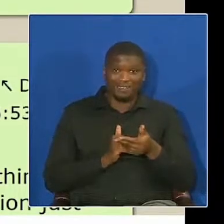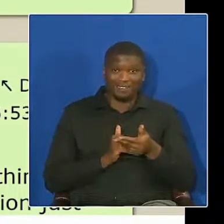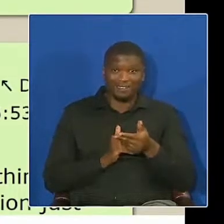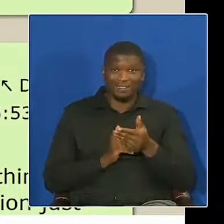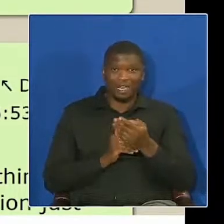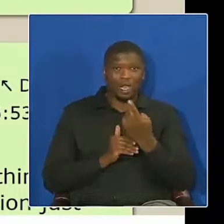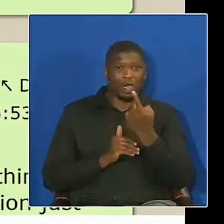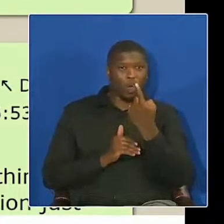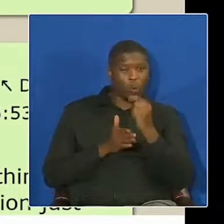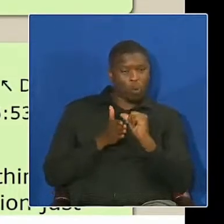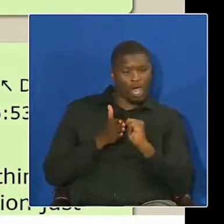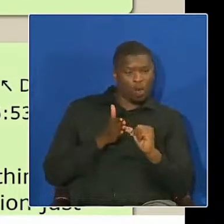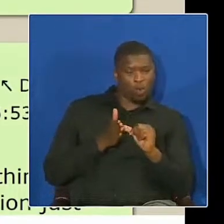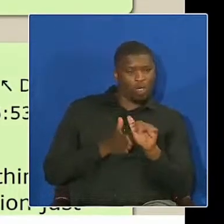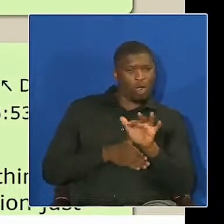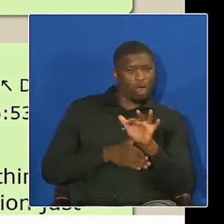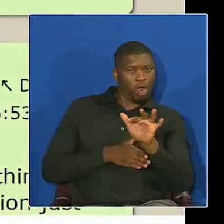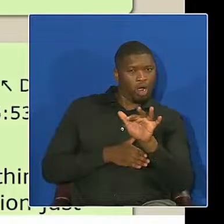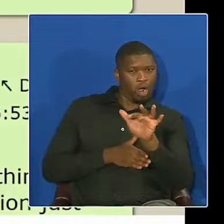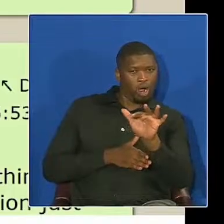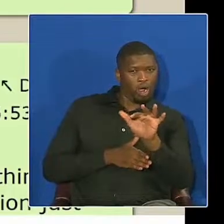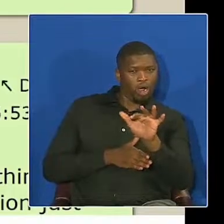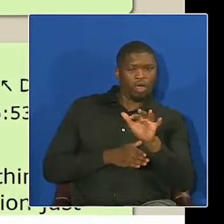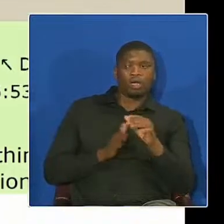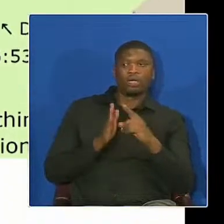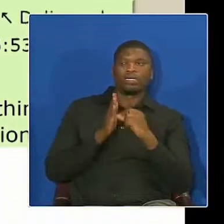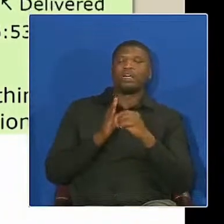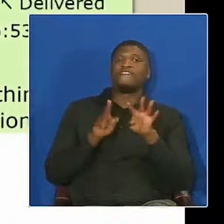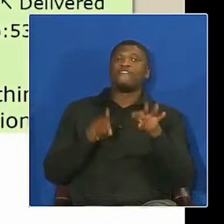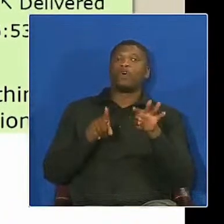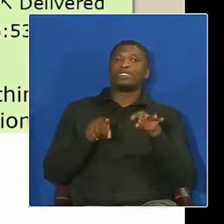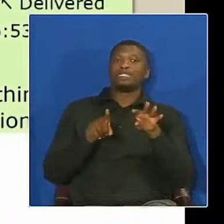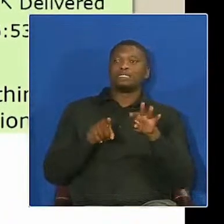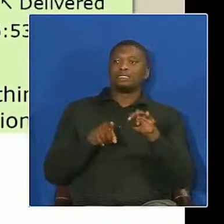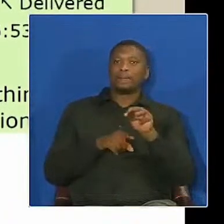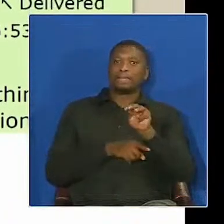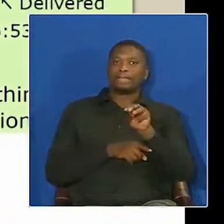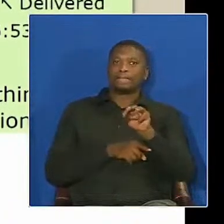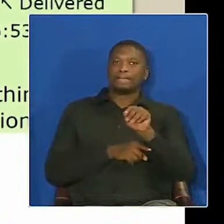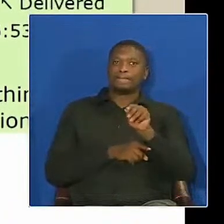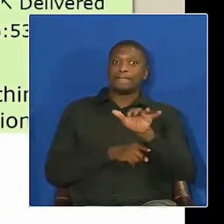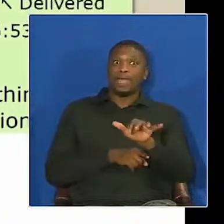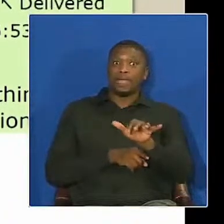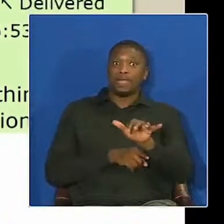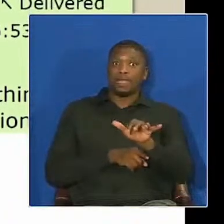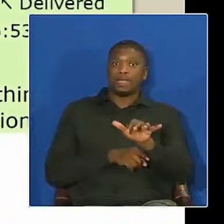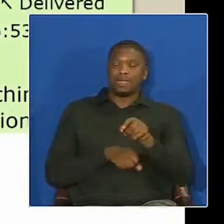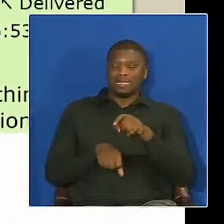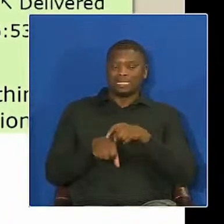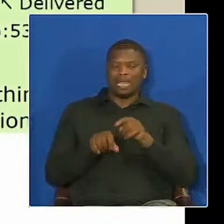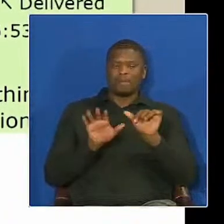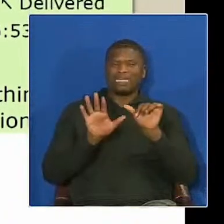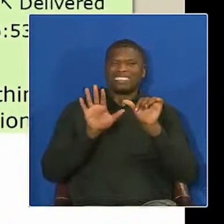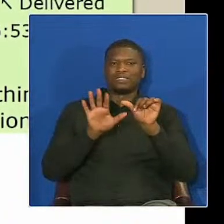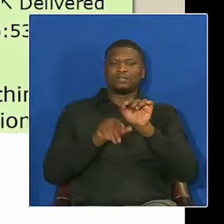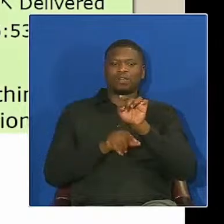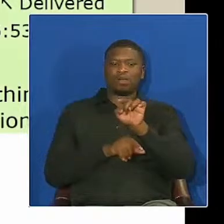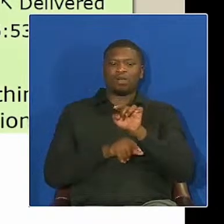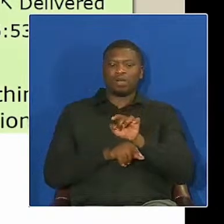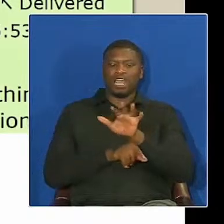after a week or so, then on the 14th of May at 6:53 in the